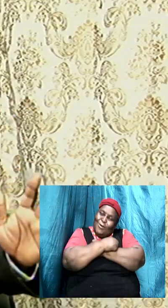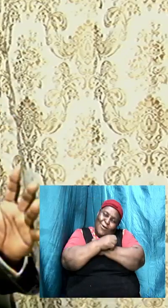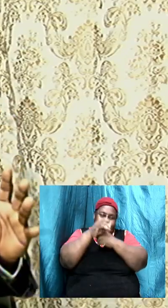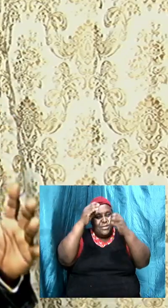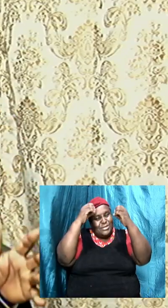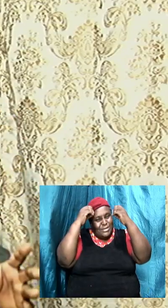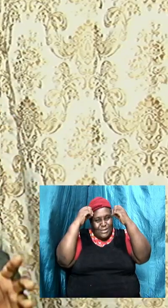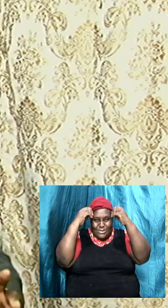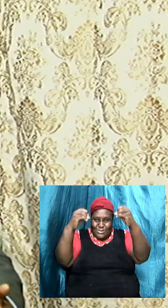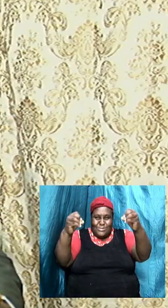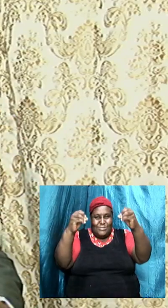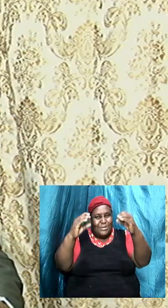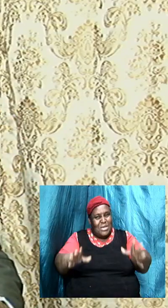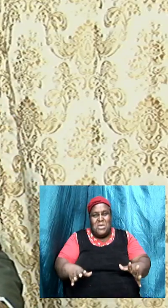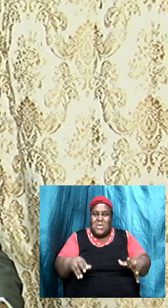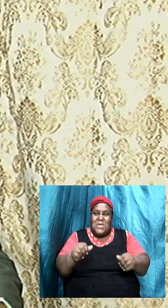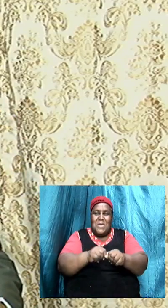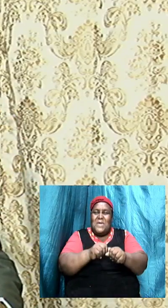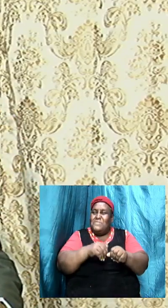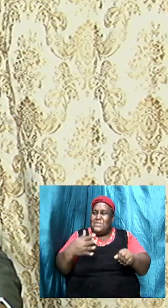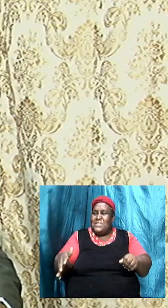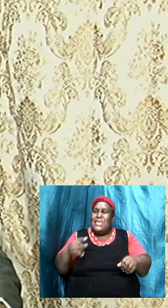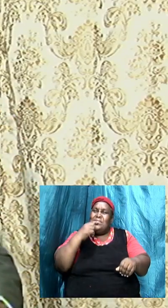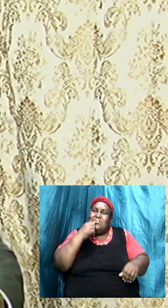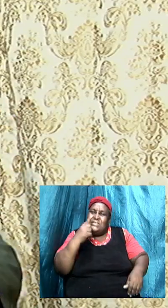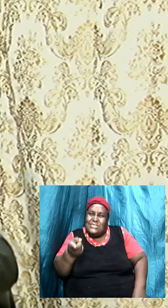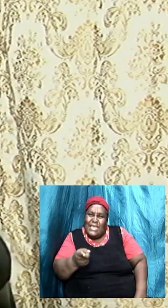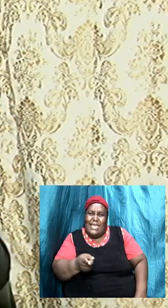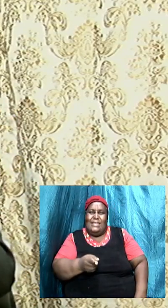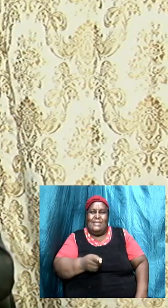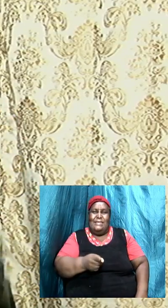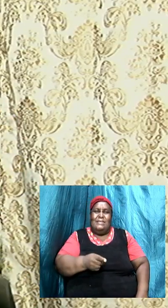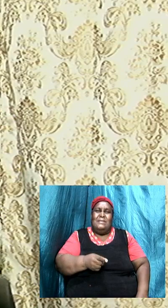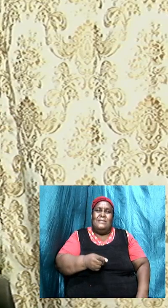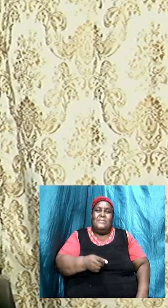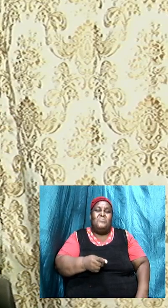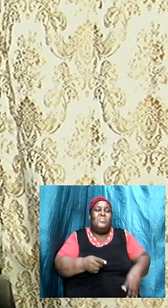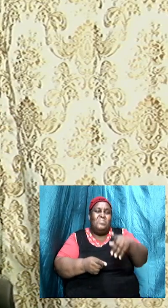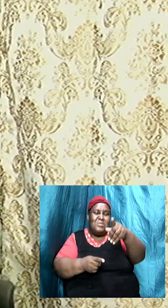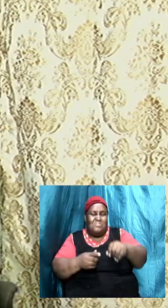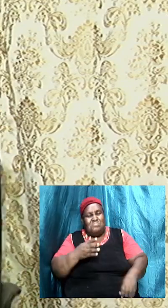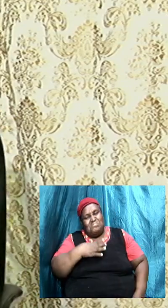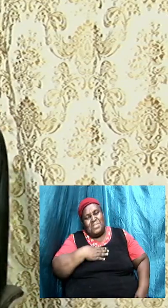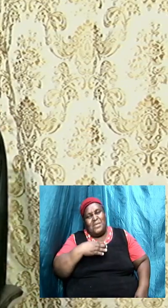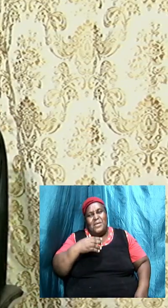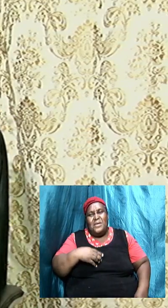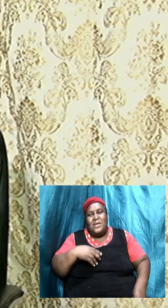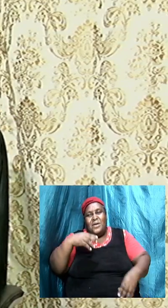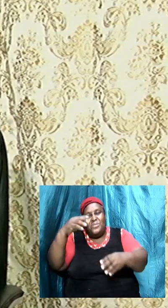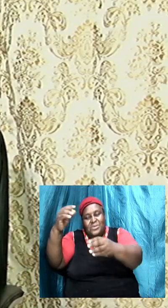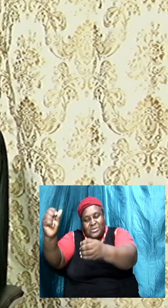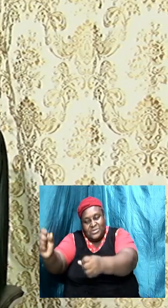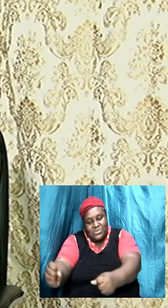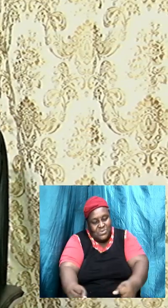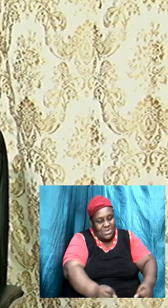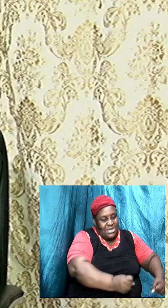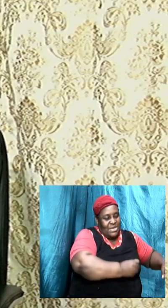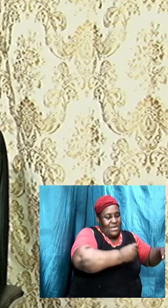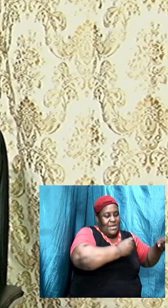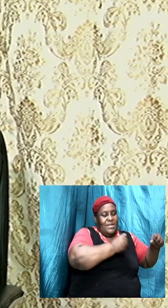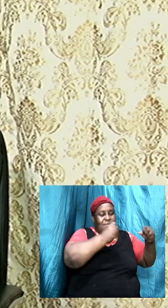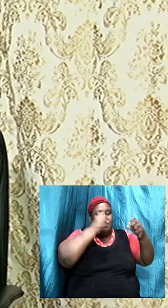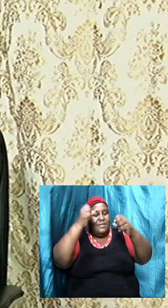everything that he says. My God, I was raking the yard the other day. And I was listening to